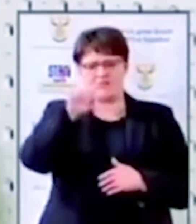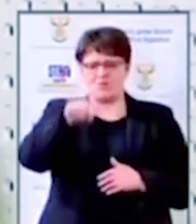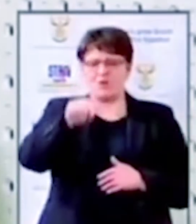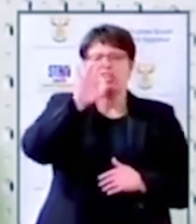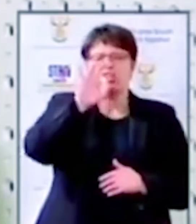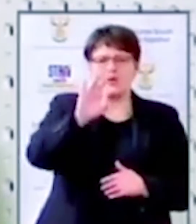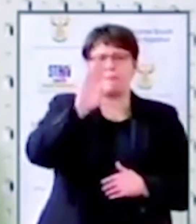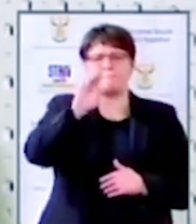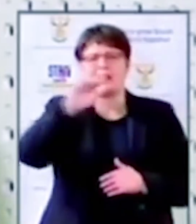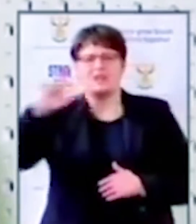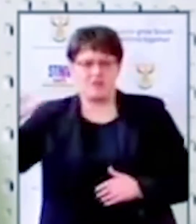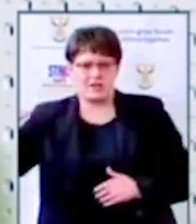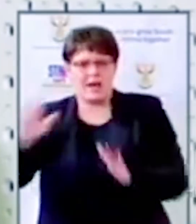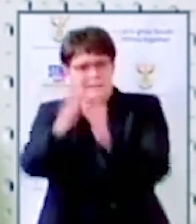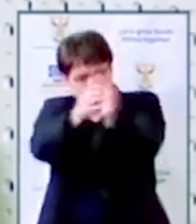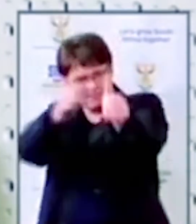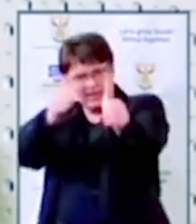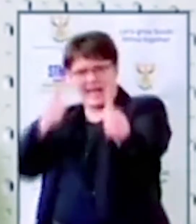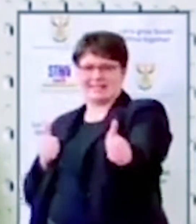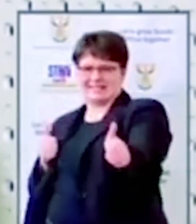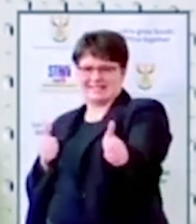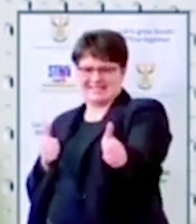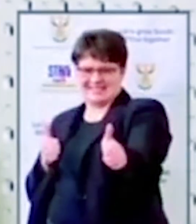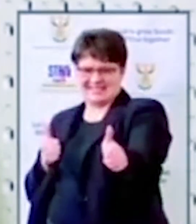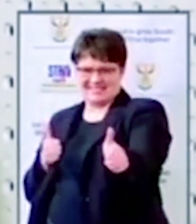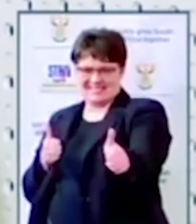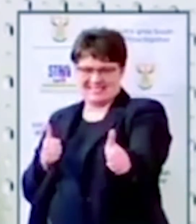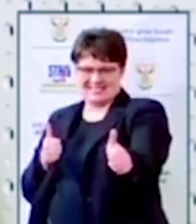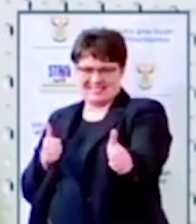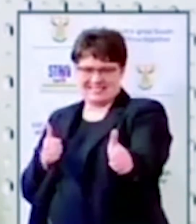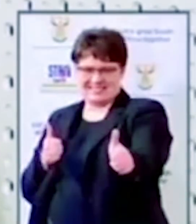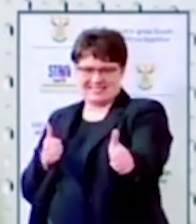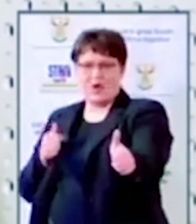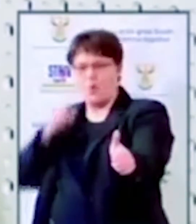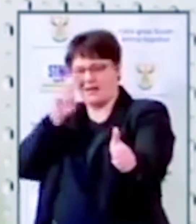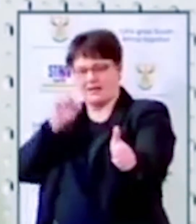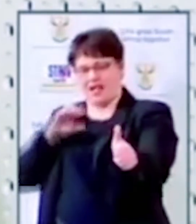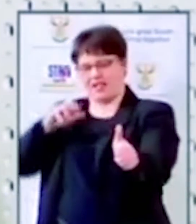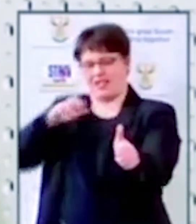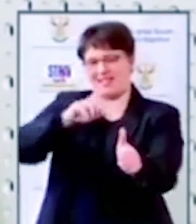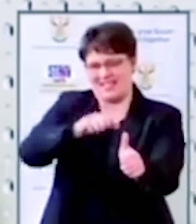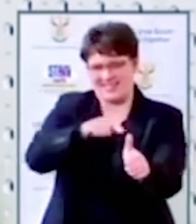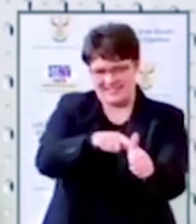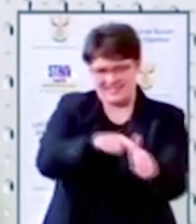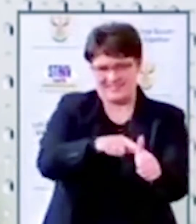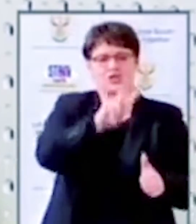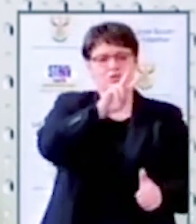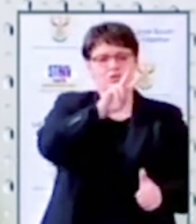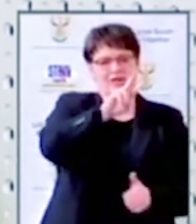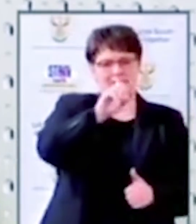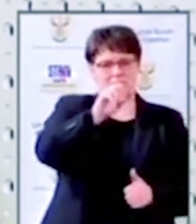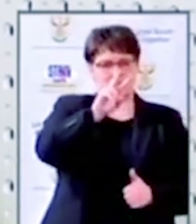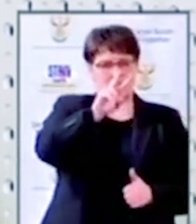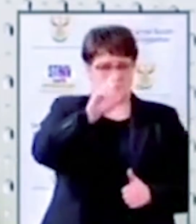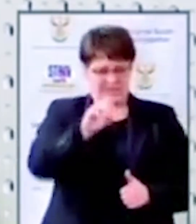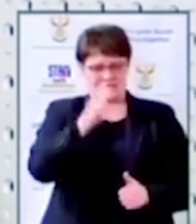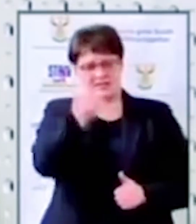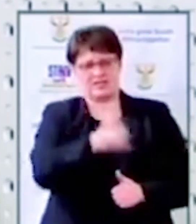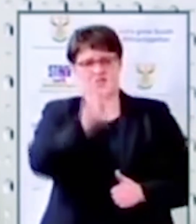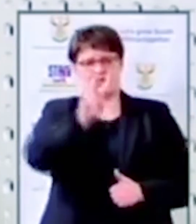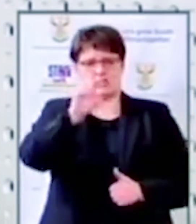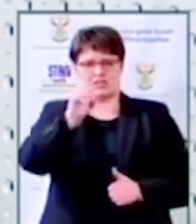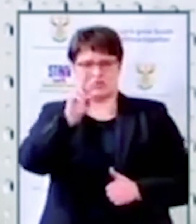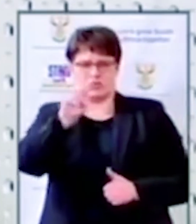35.3 billion rand behind on our 2020-21 target. As